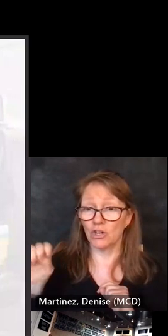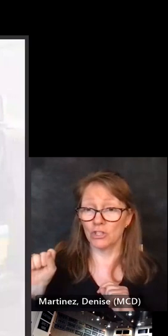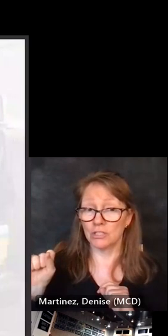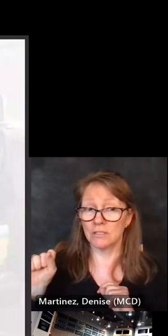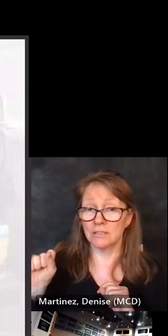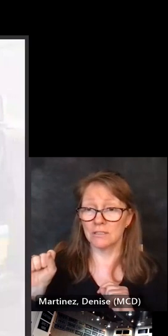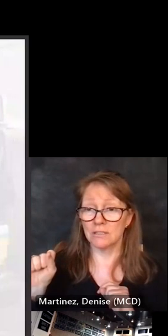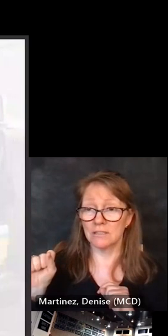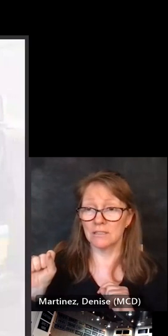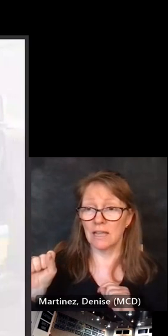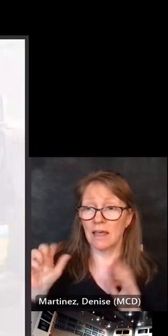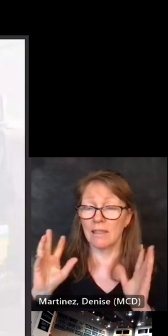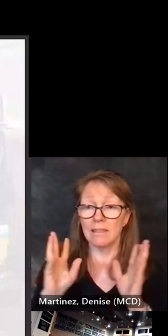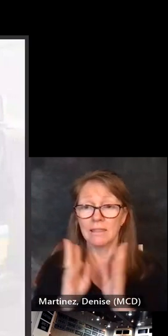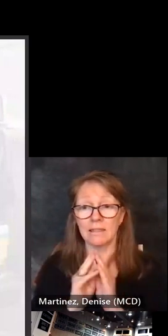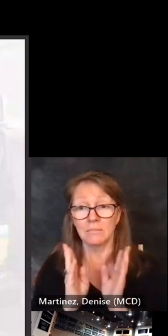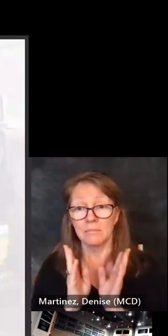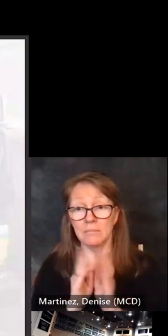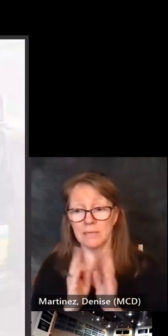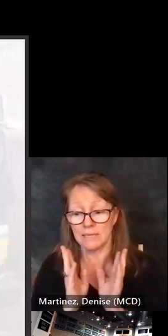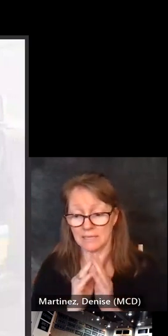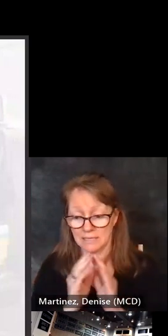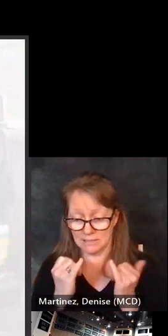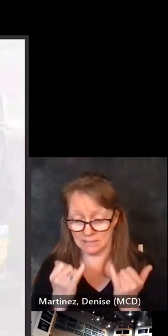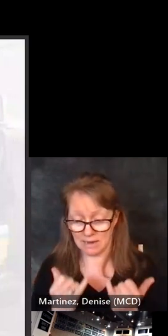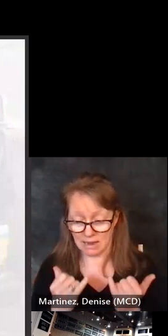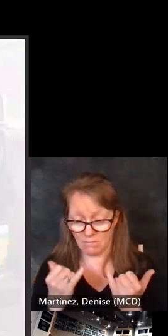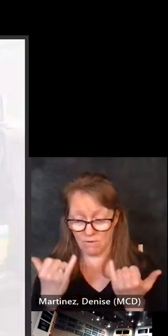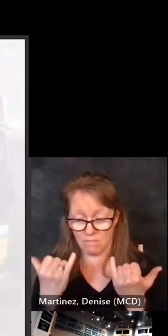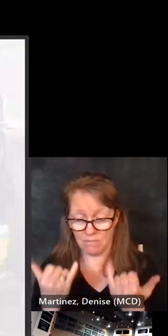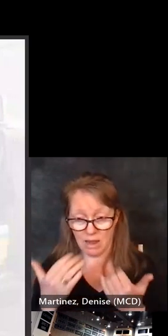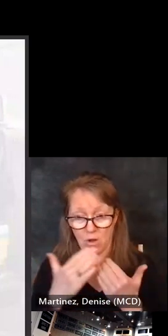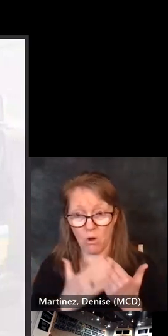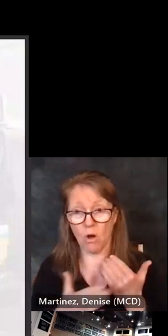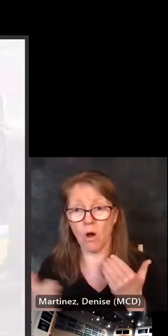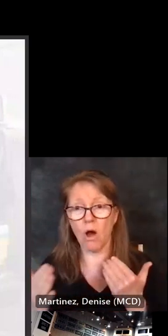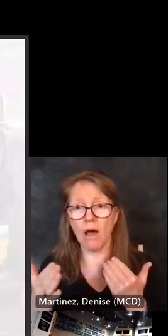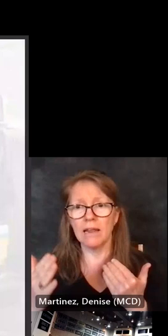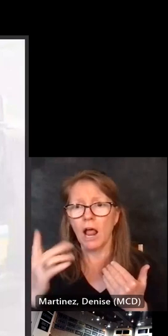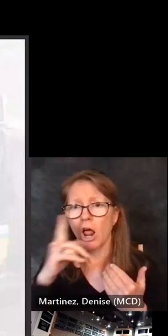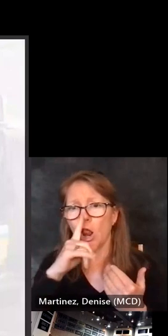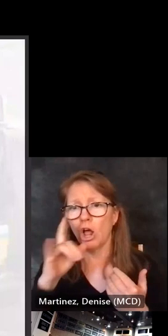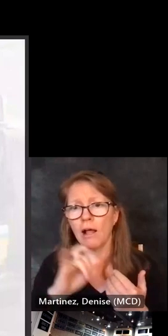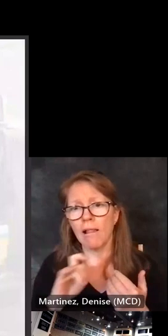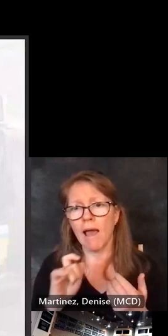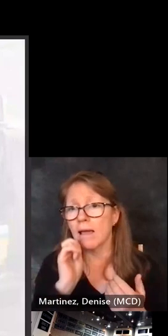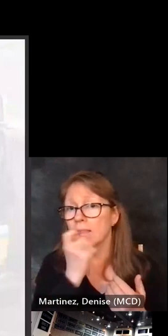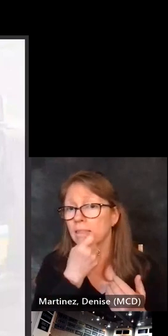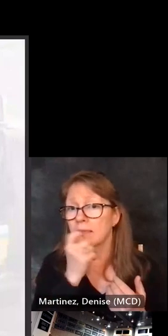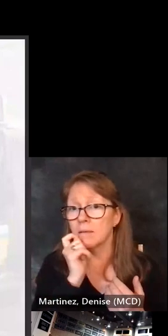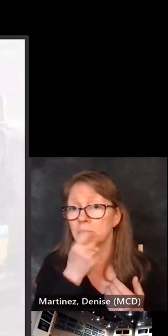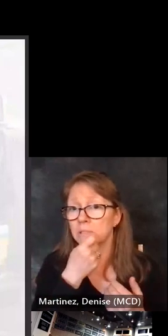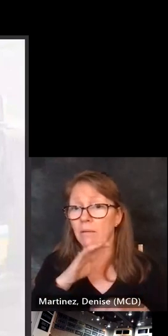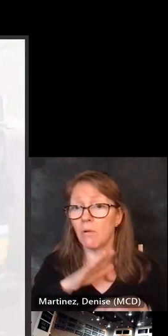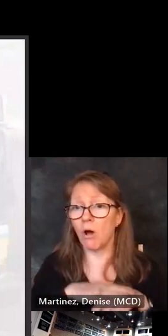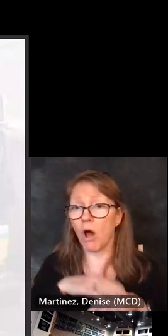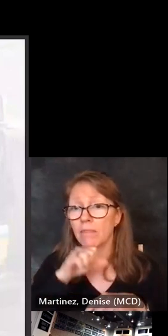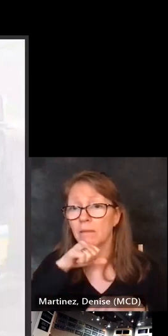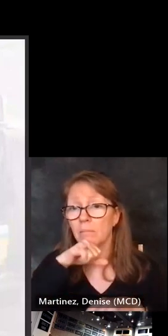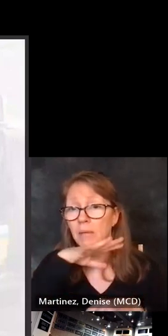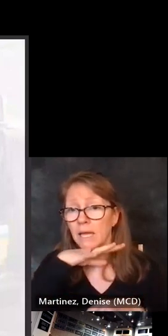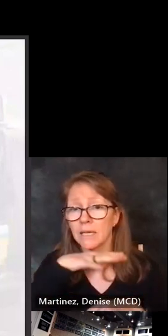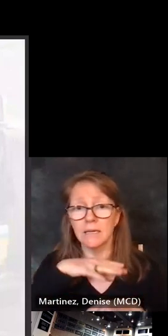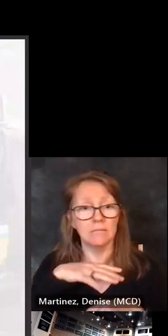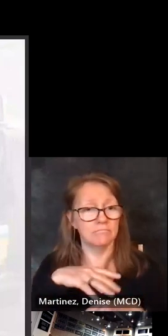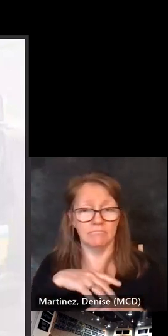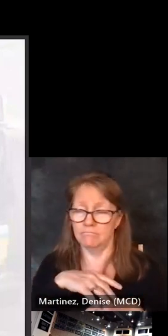The meetings we have now and from now on is basically based on putting lipstick on a pig. But until we get back our acre and a half and